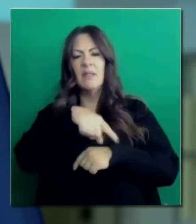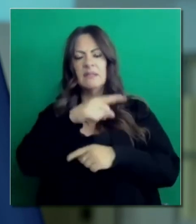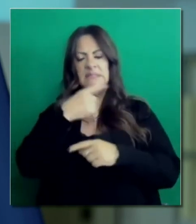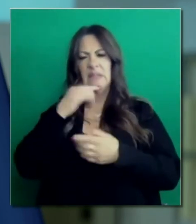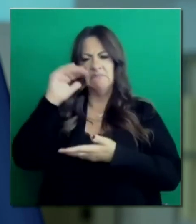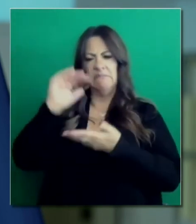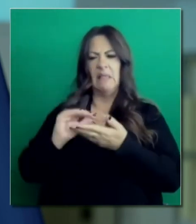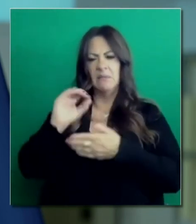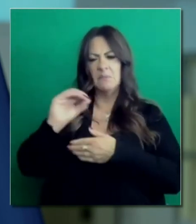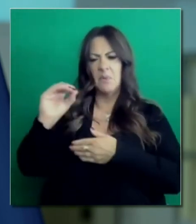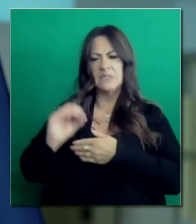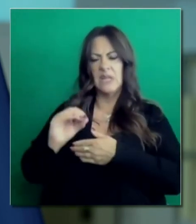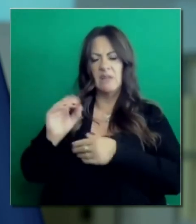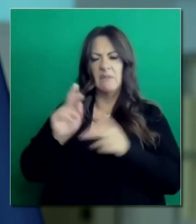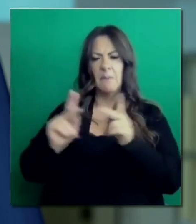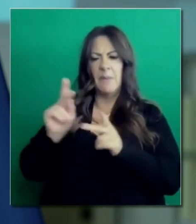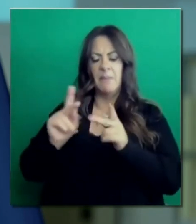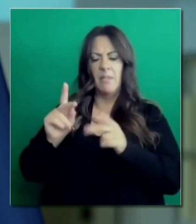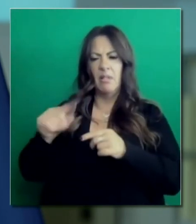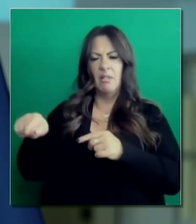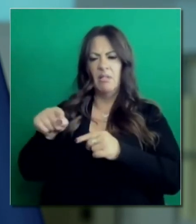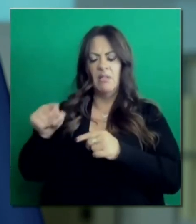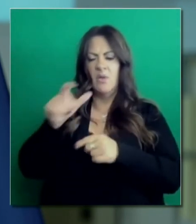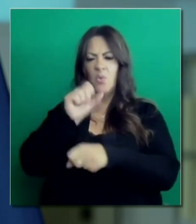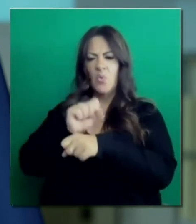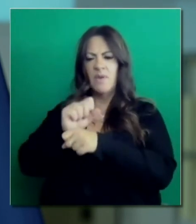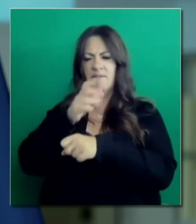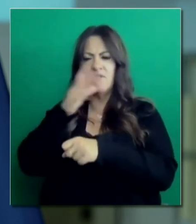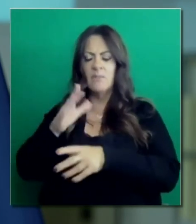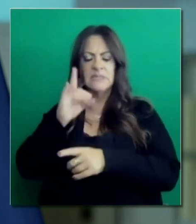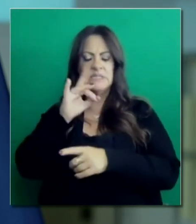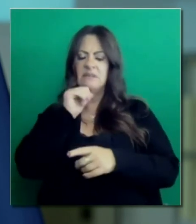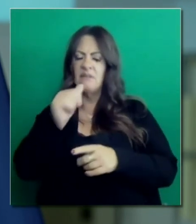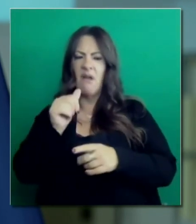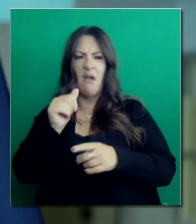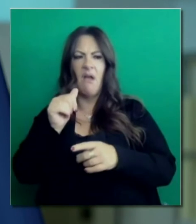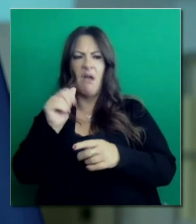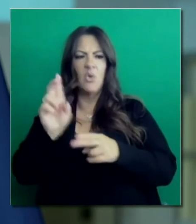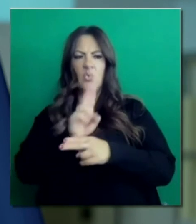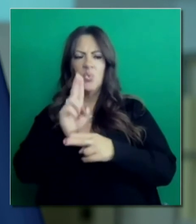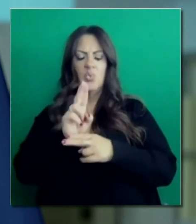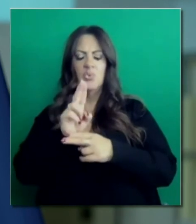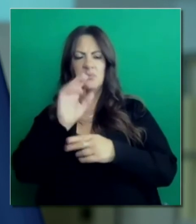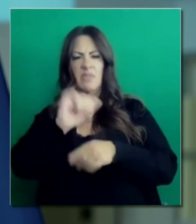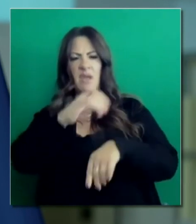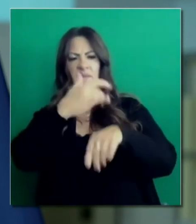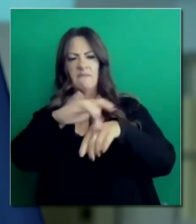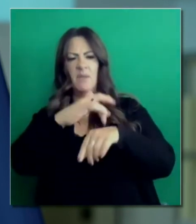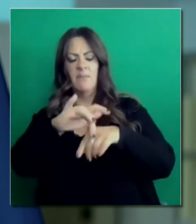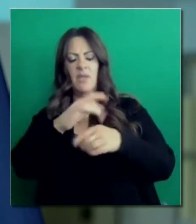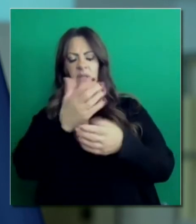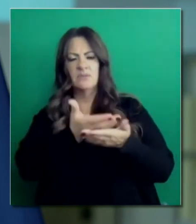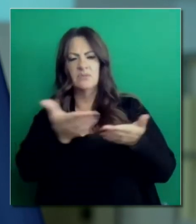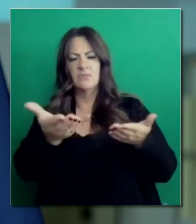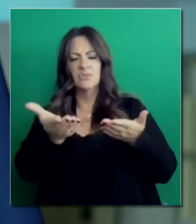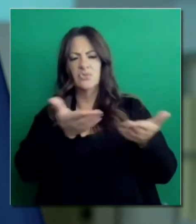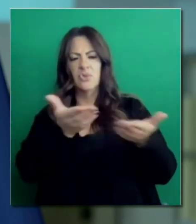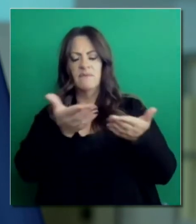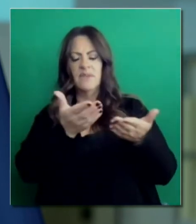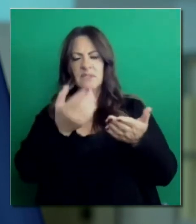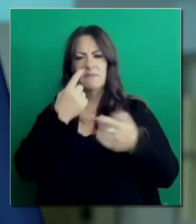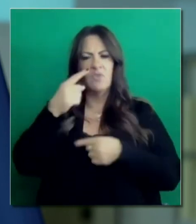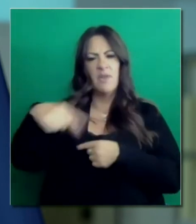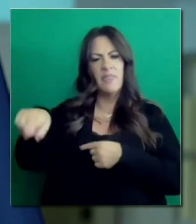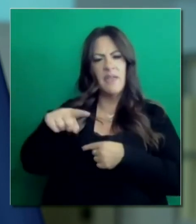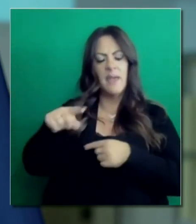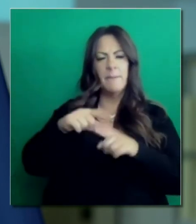have tested positive since housing for the harvest was announced is in the tens of thousands. So we reported that there were some big barriers to